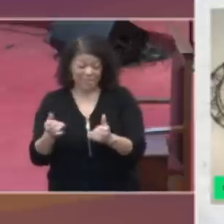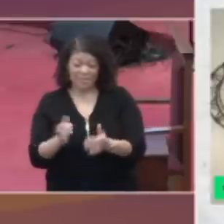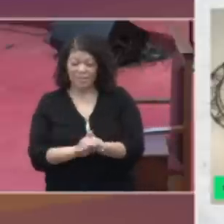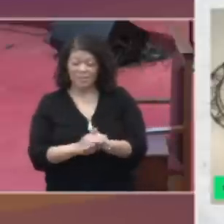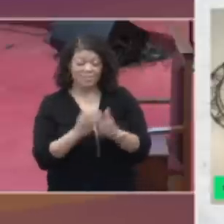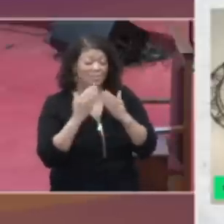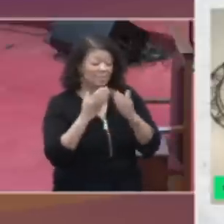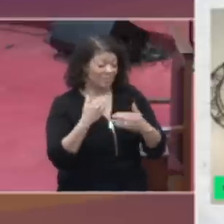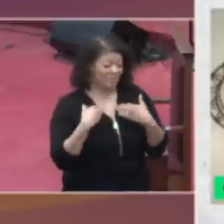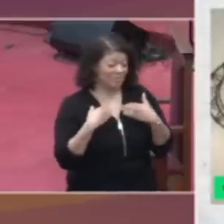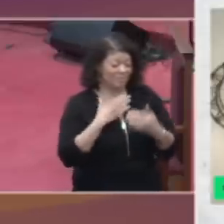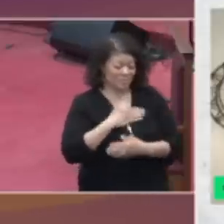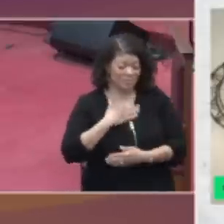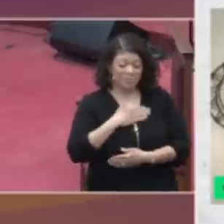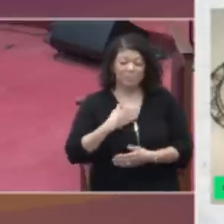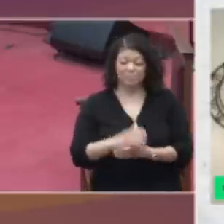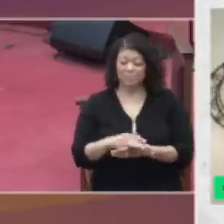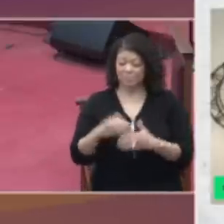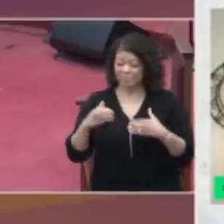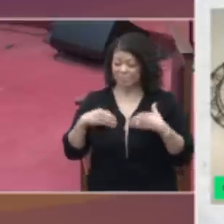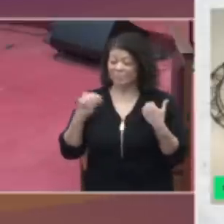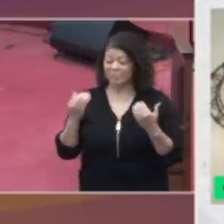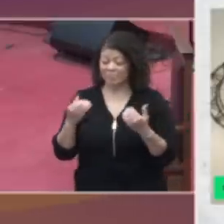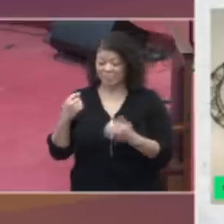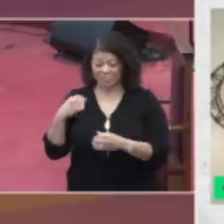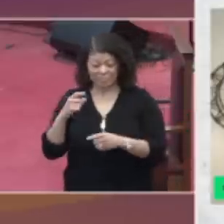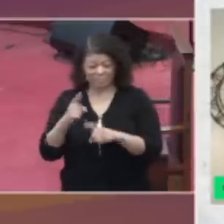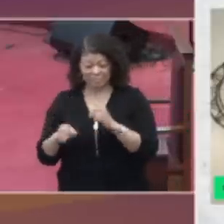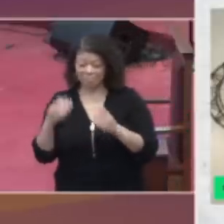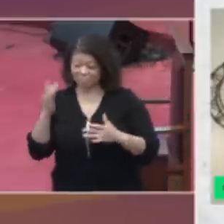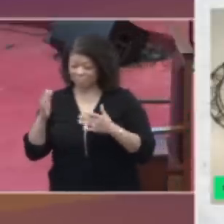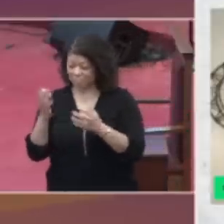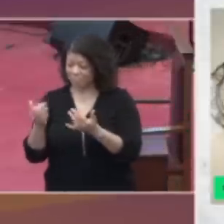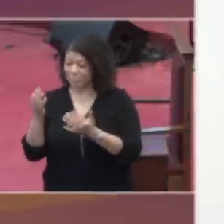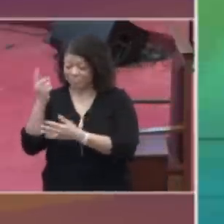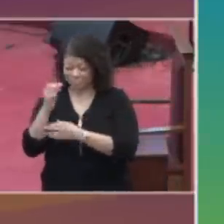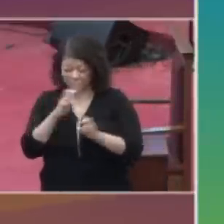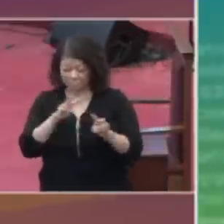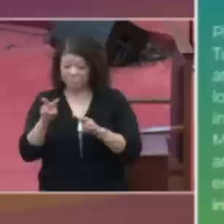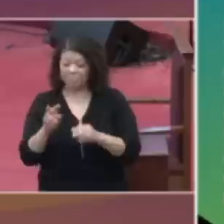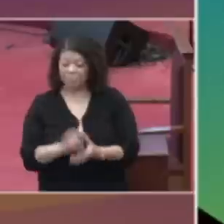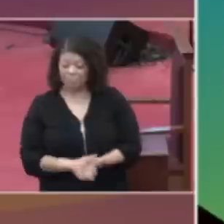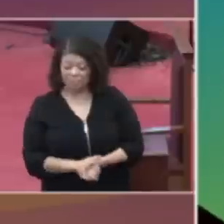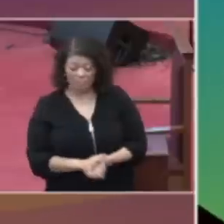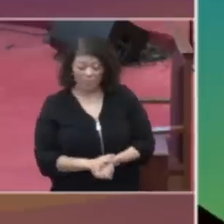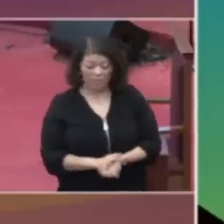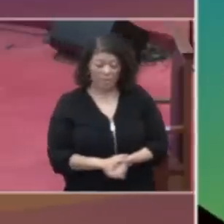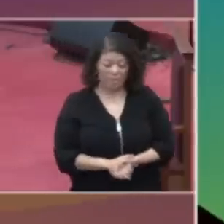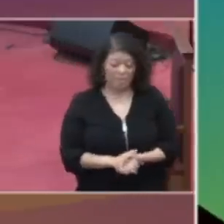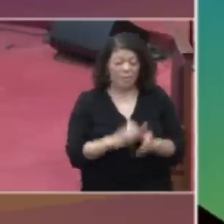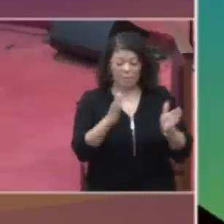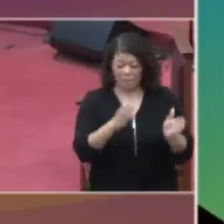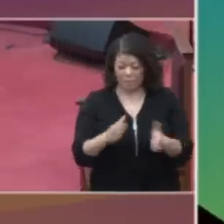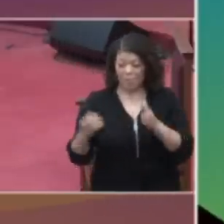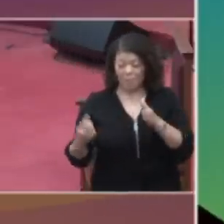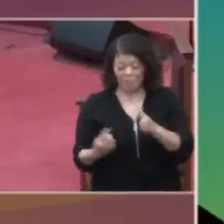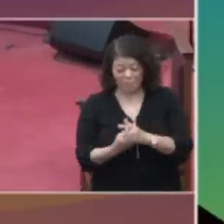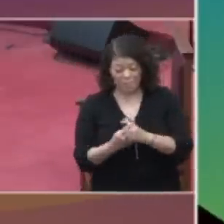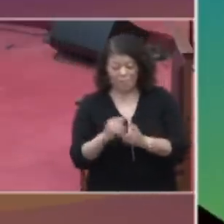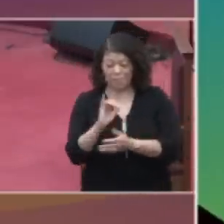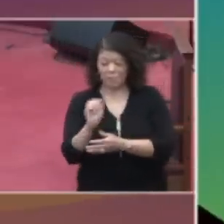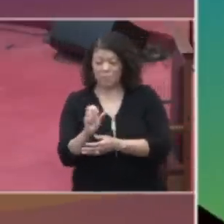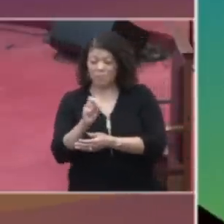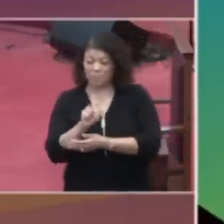me. It's my pleasure. Thank you so much. And young people, I can't wait to see you. All right. Plan to attend Tuesday,